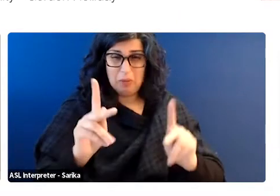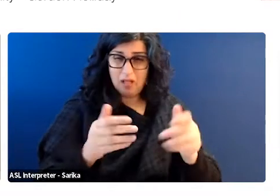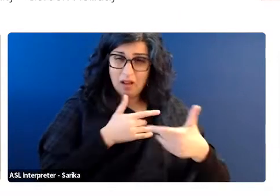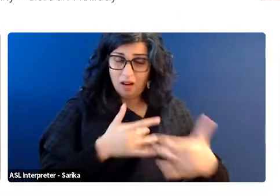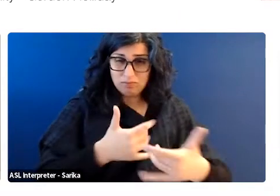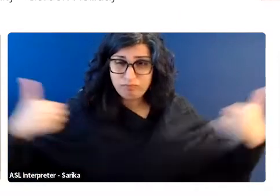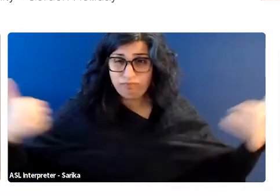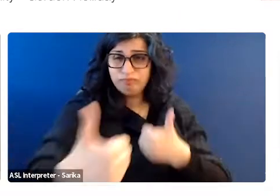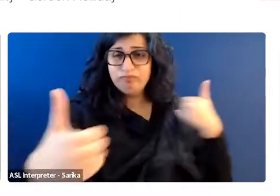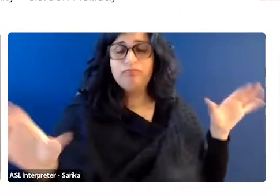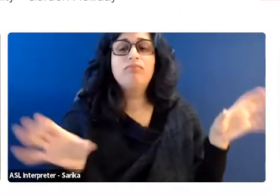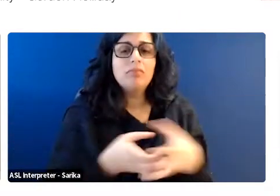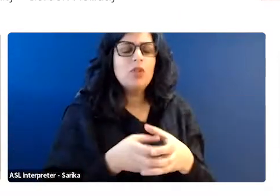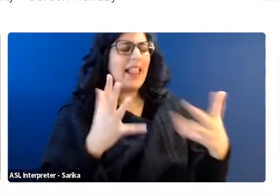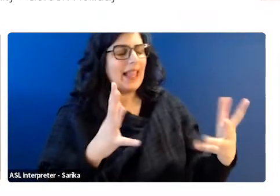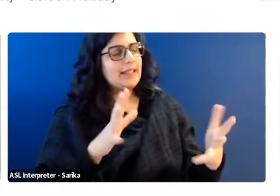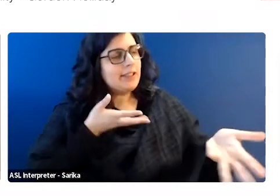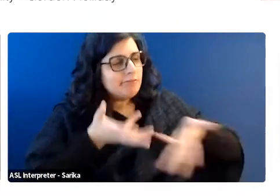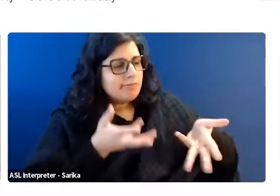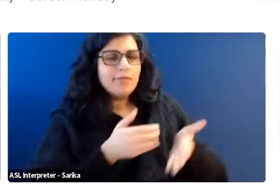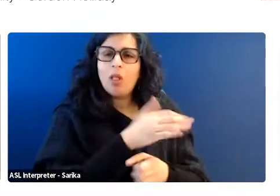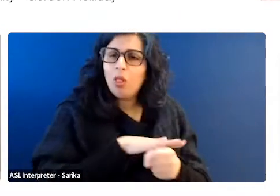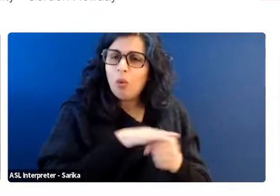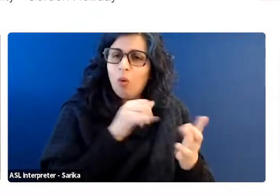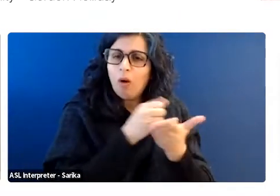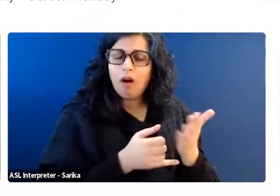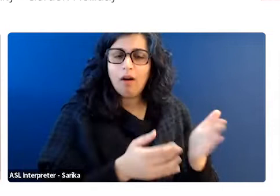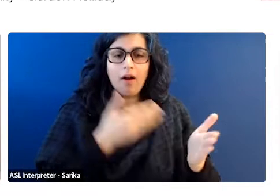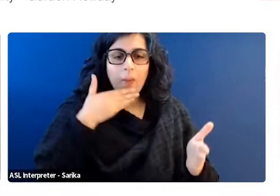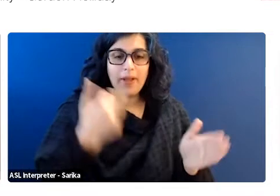like a lot of local artists that I feel like best represents